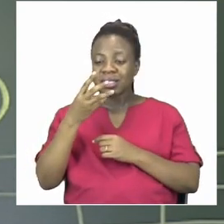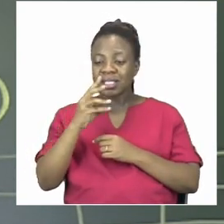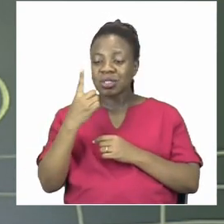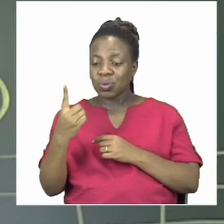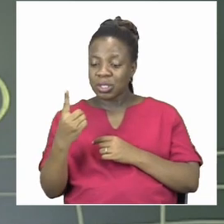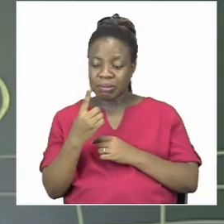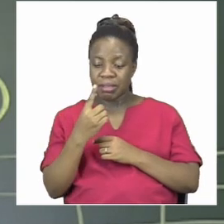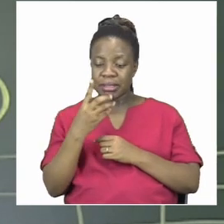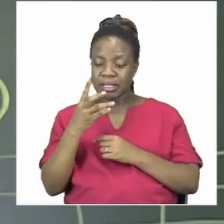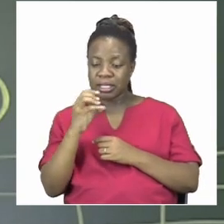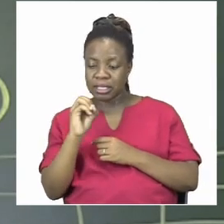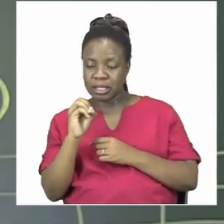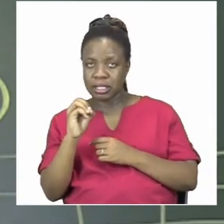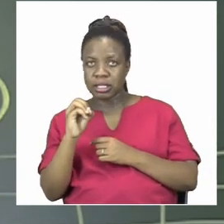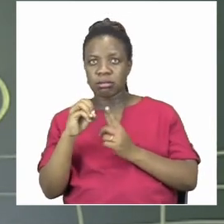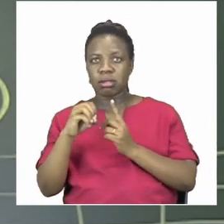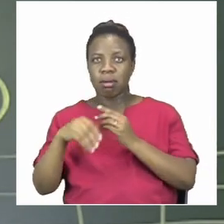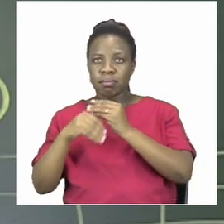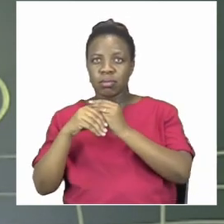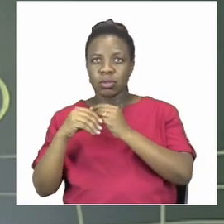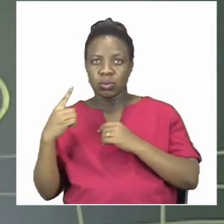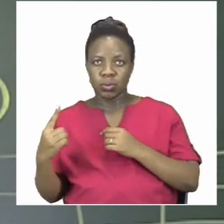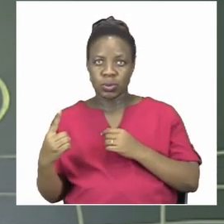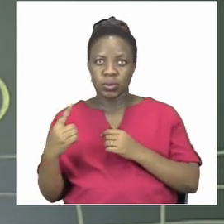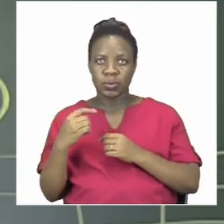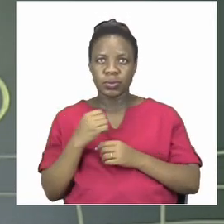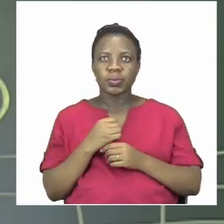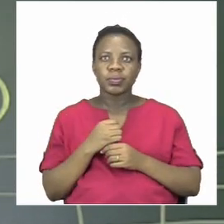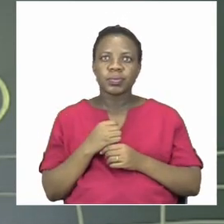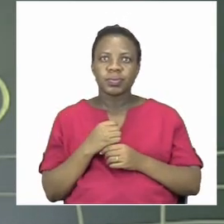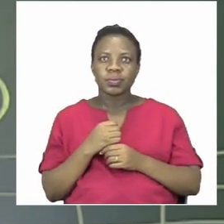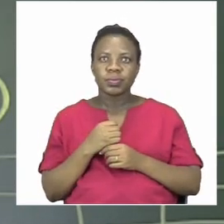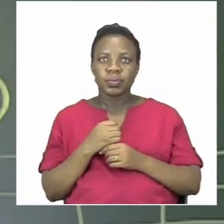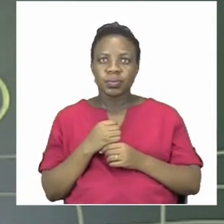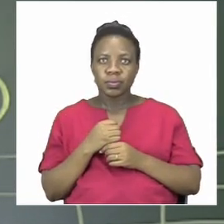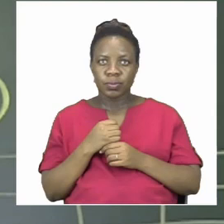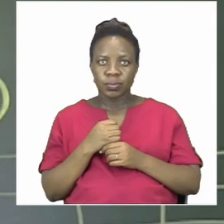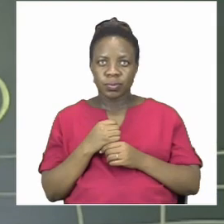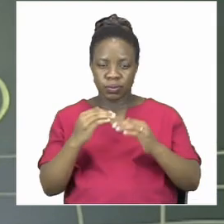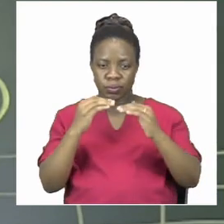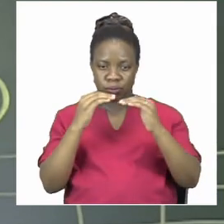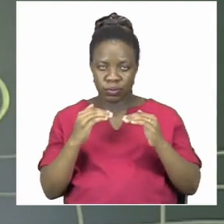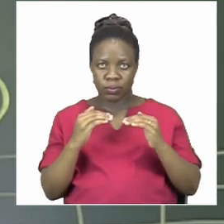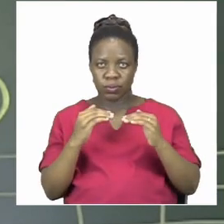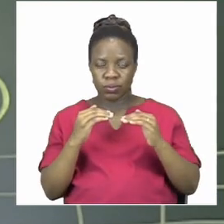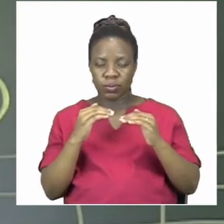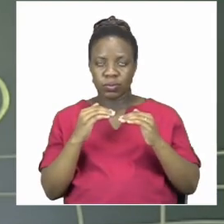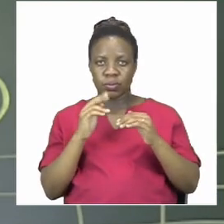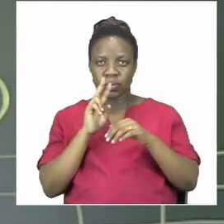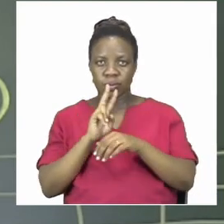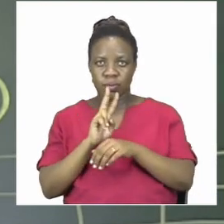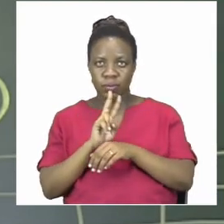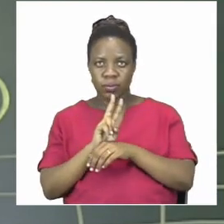All right, now that is our first step. Now that we are done here, we have to go ahead and then we add up